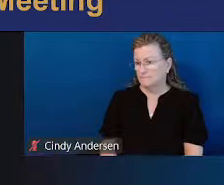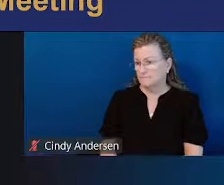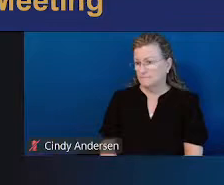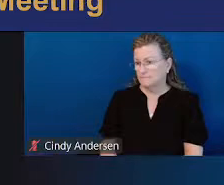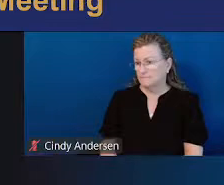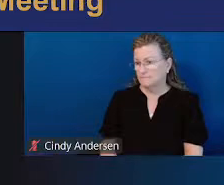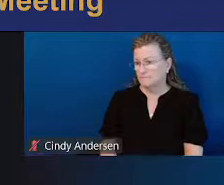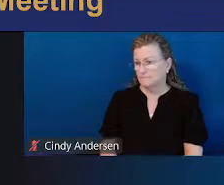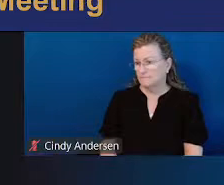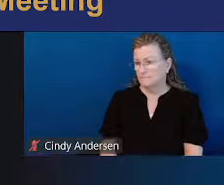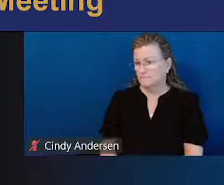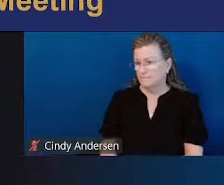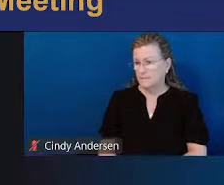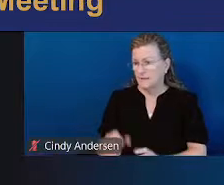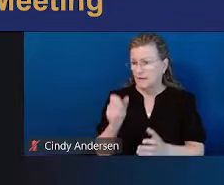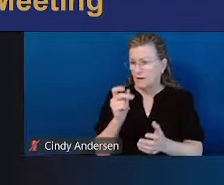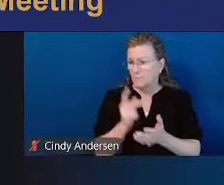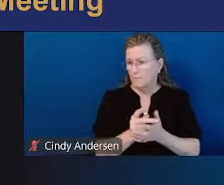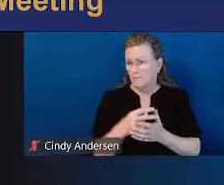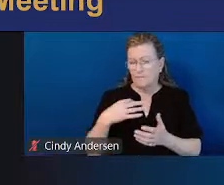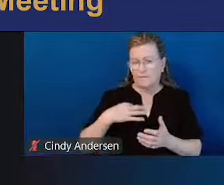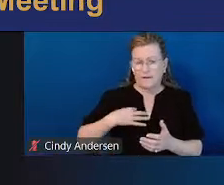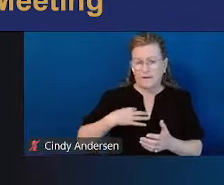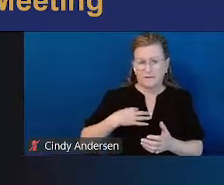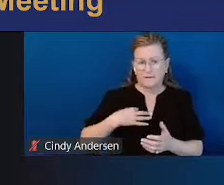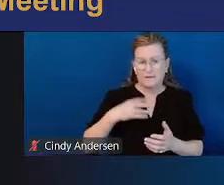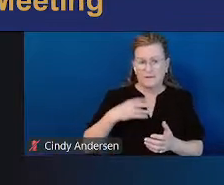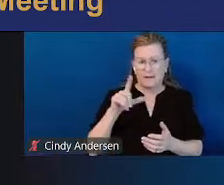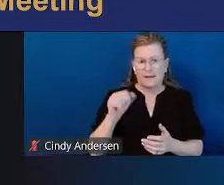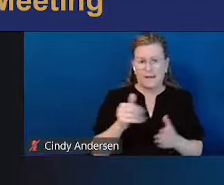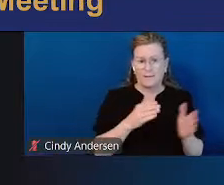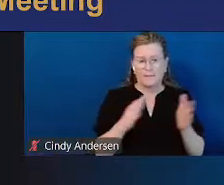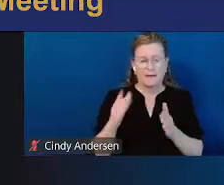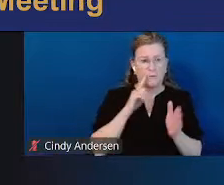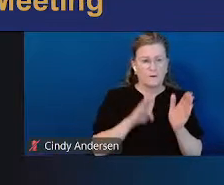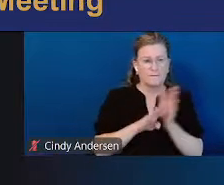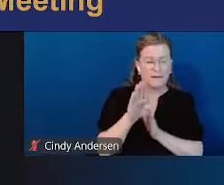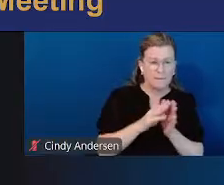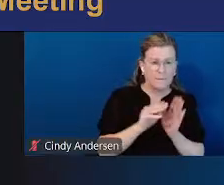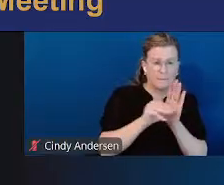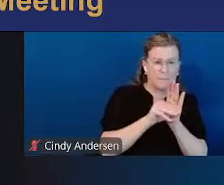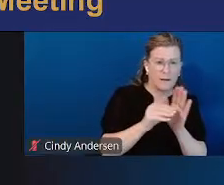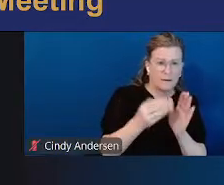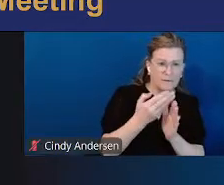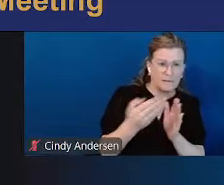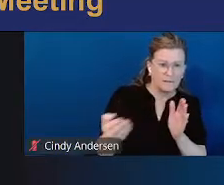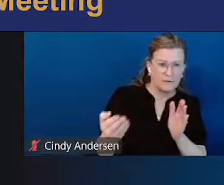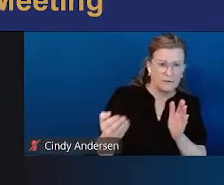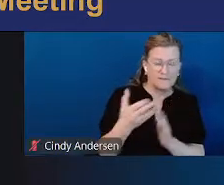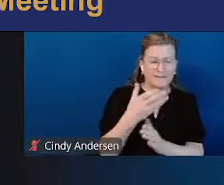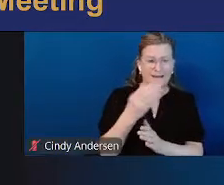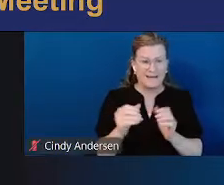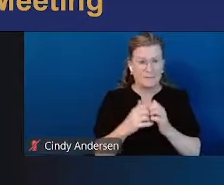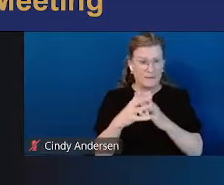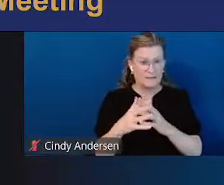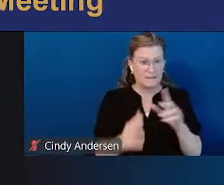Would that approve a voluntary LEA plan for developing model materials and implementing?